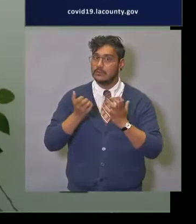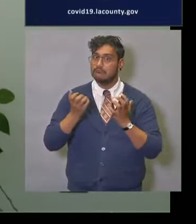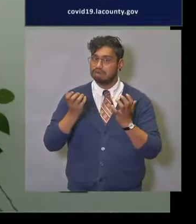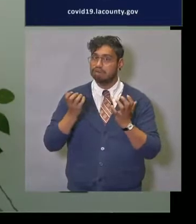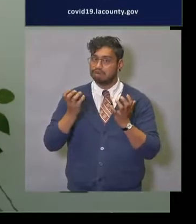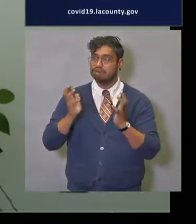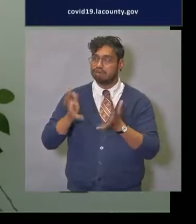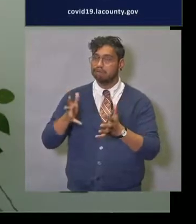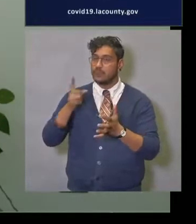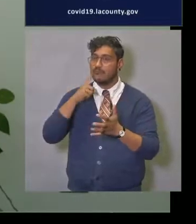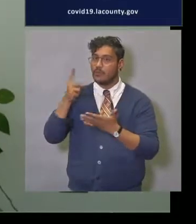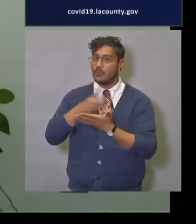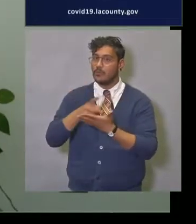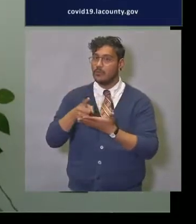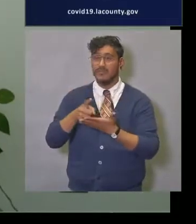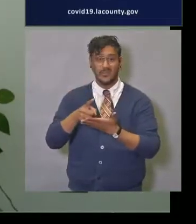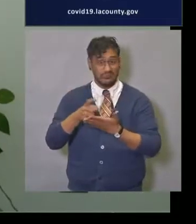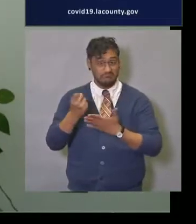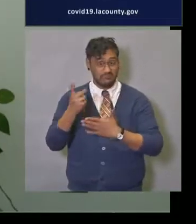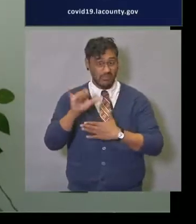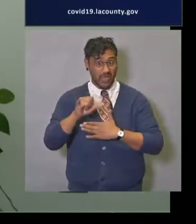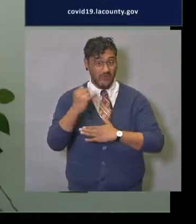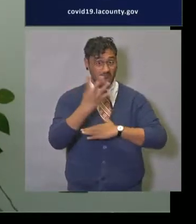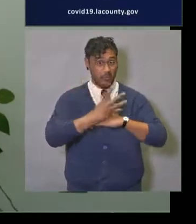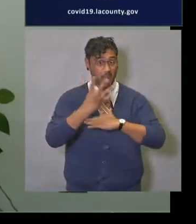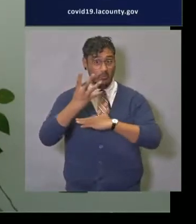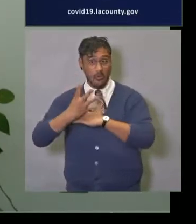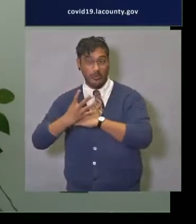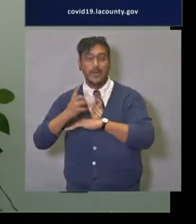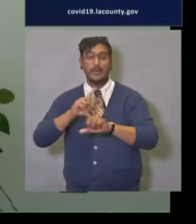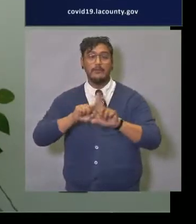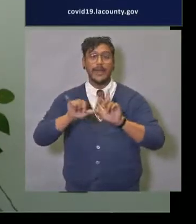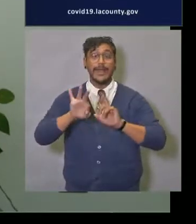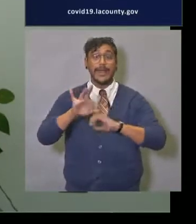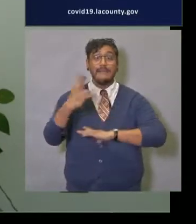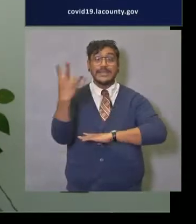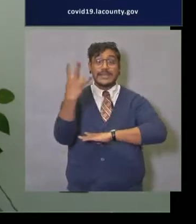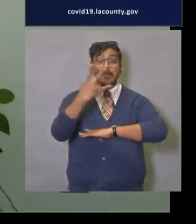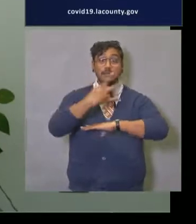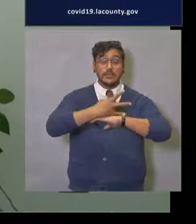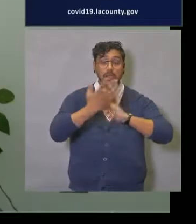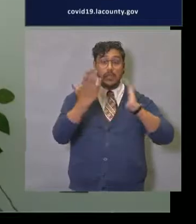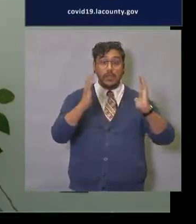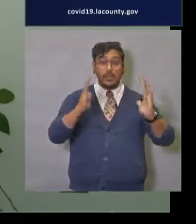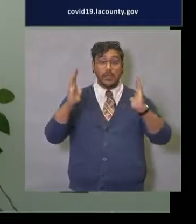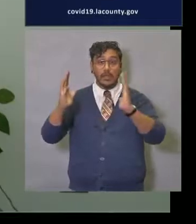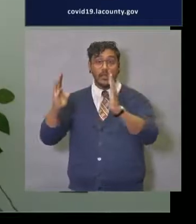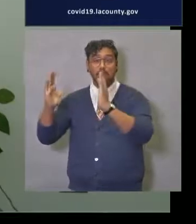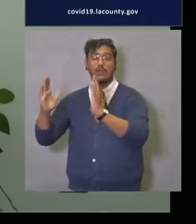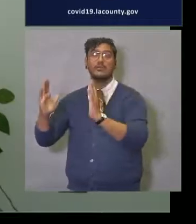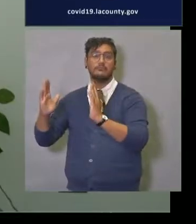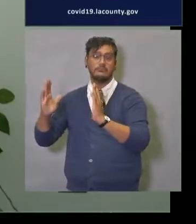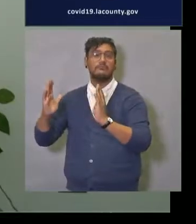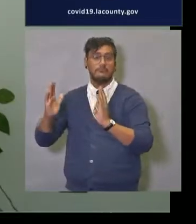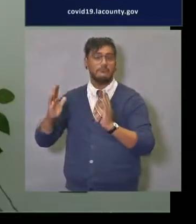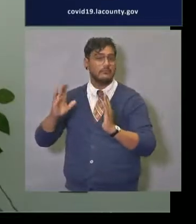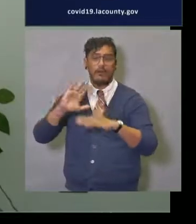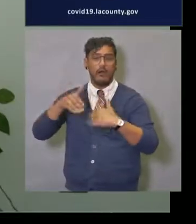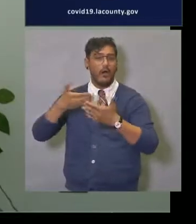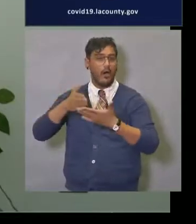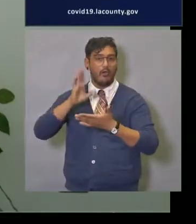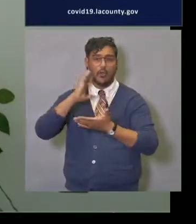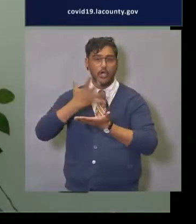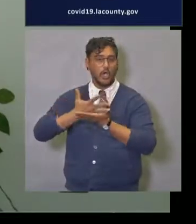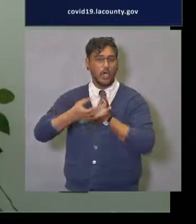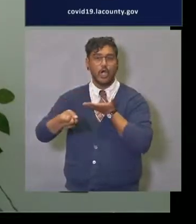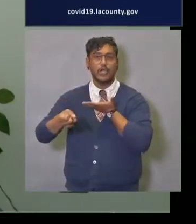period. But if we looked over 7 days, all of these doses would have probably, highly likely that they all would be gone. Because as